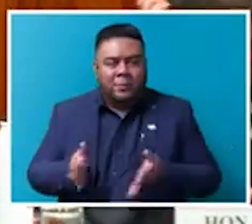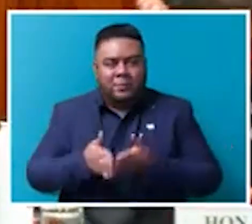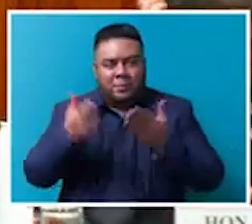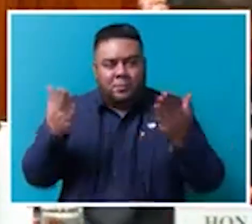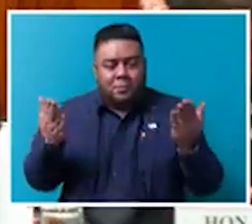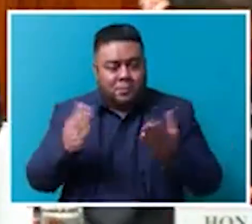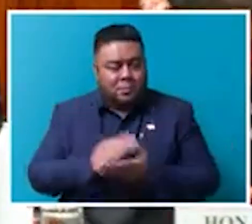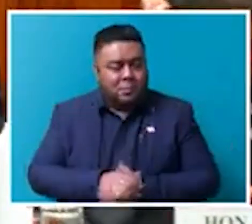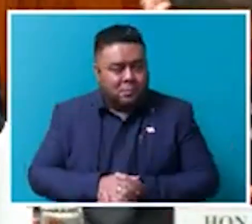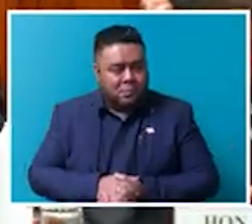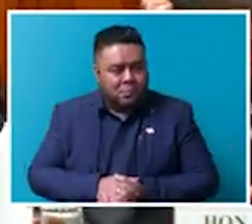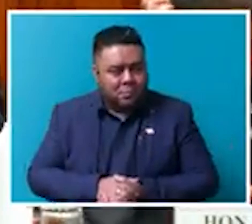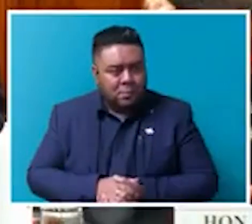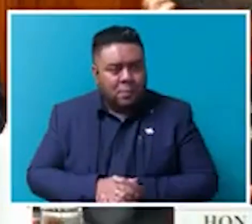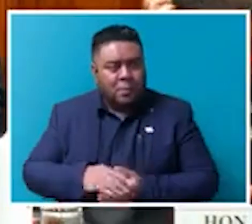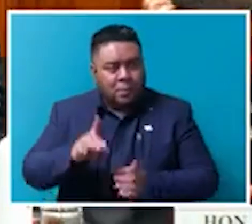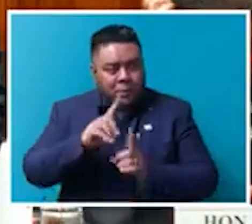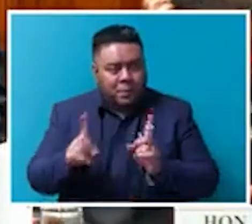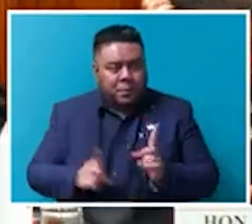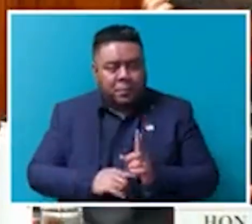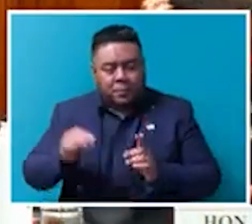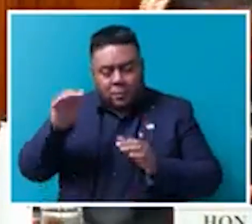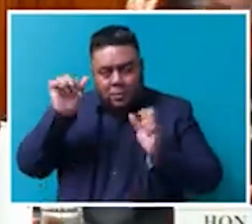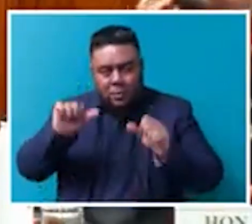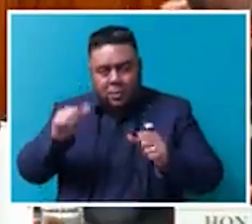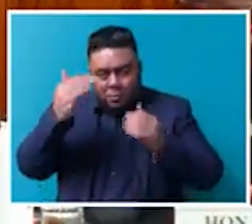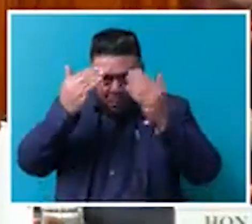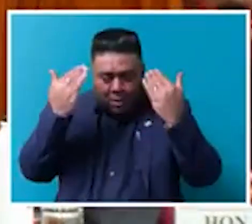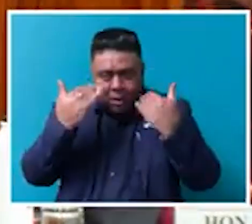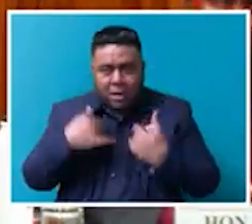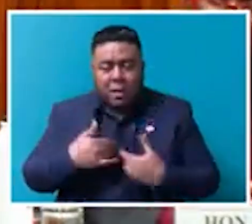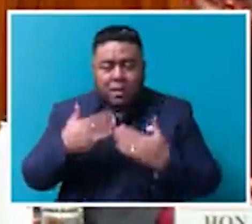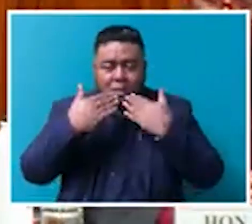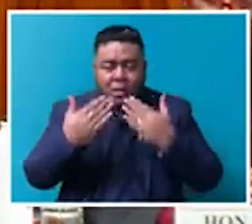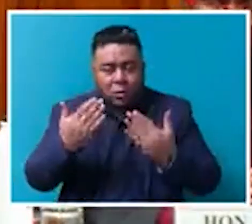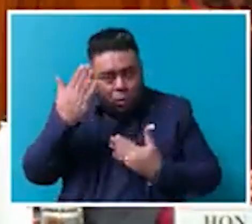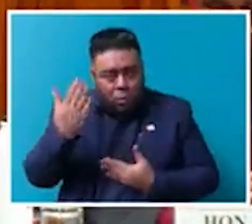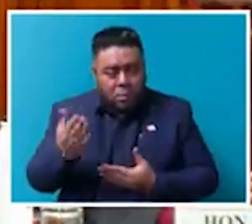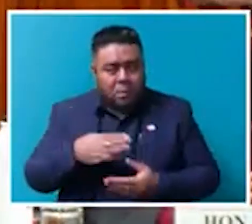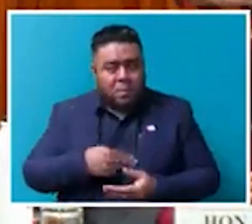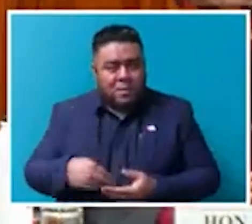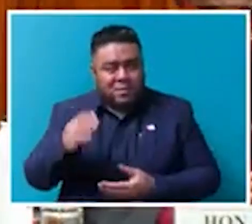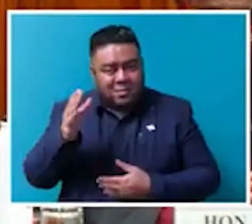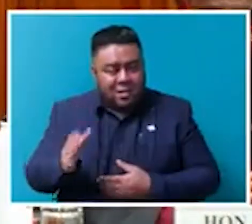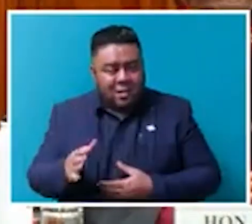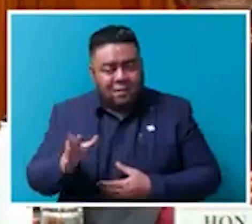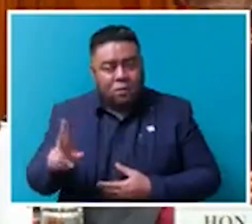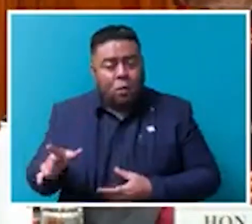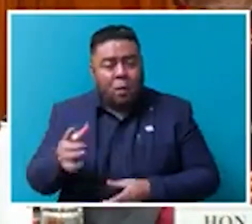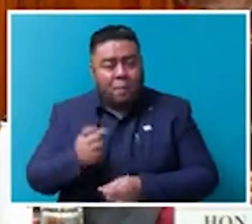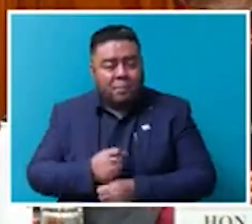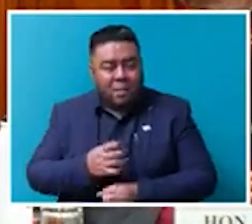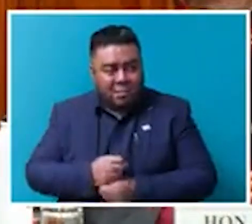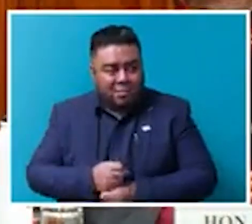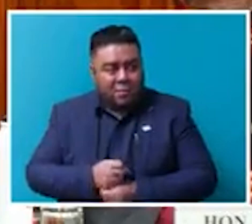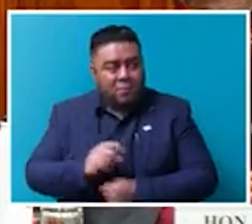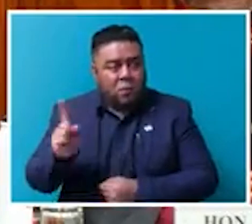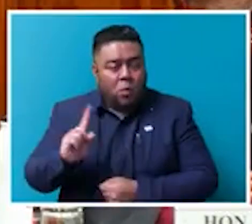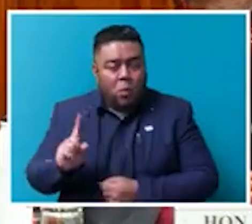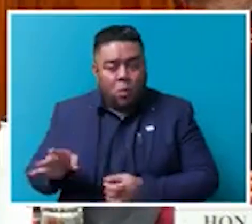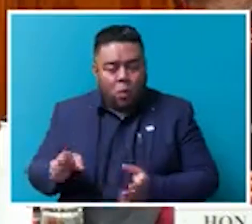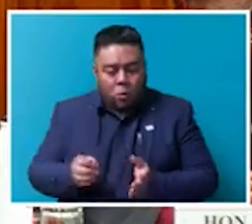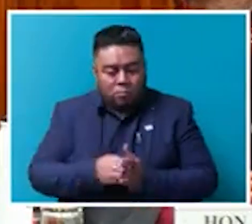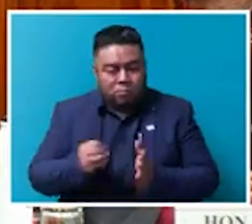Madam Deputy Speaker, I thank the Honourable Minister for the update with regards to the